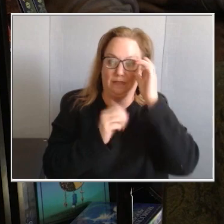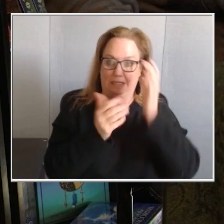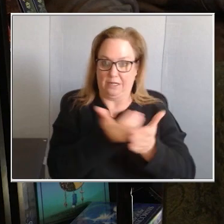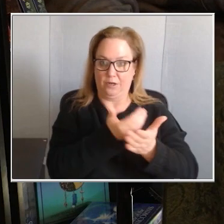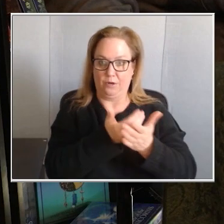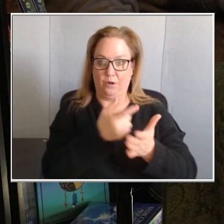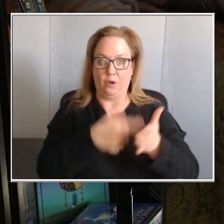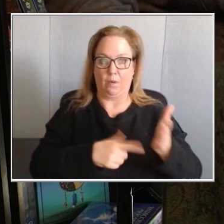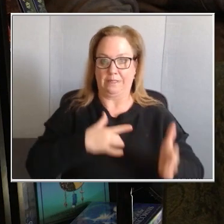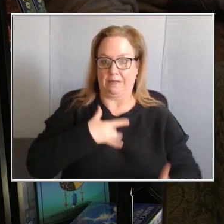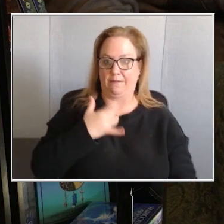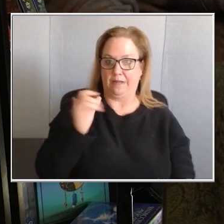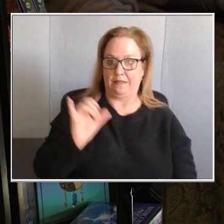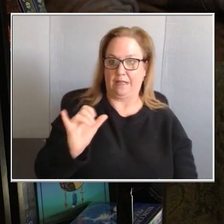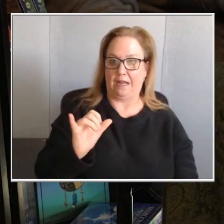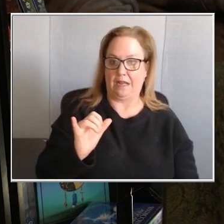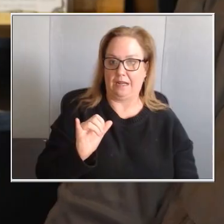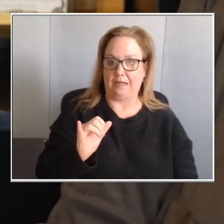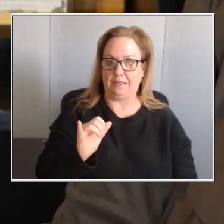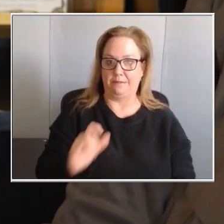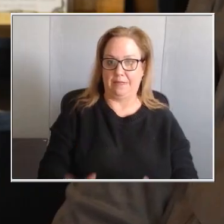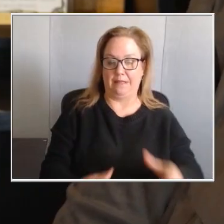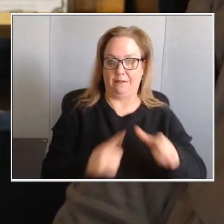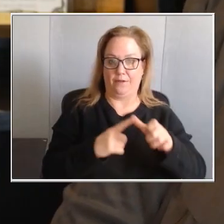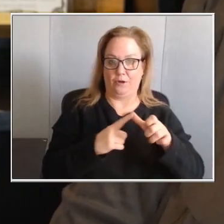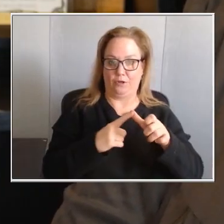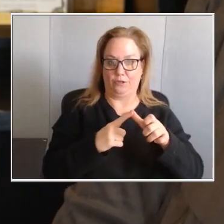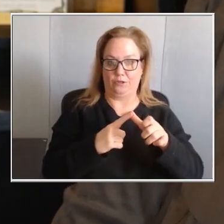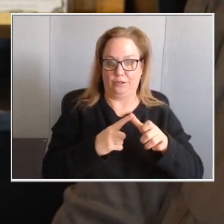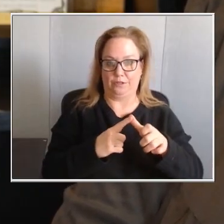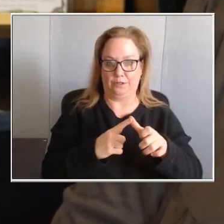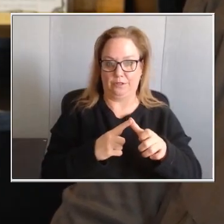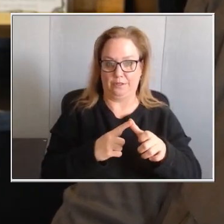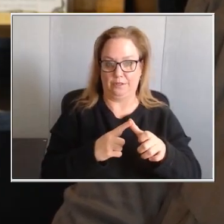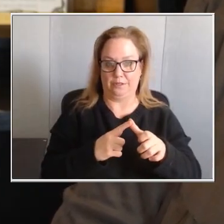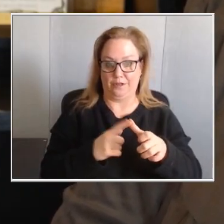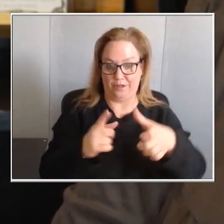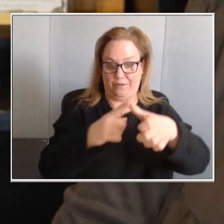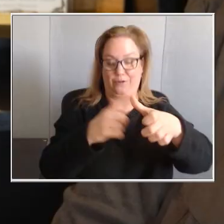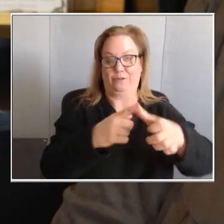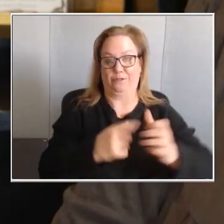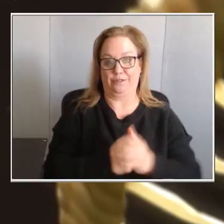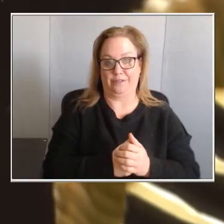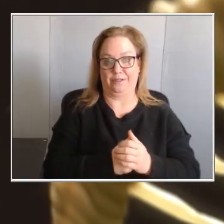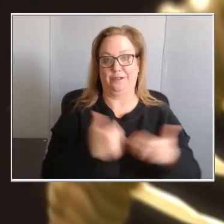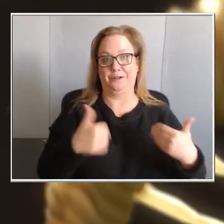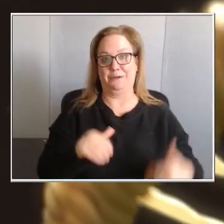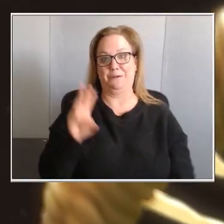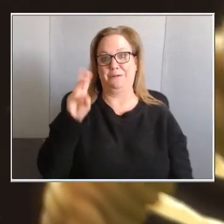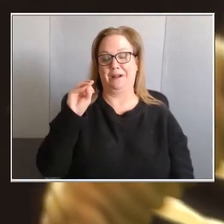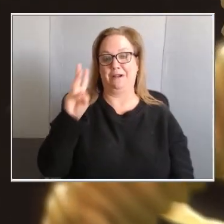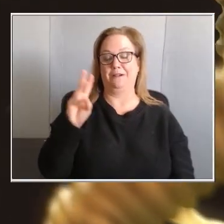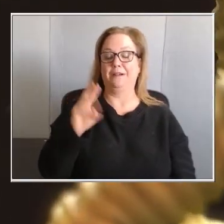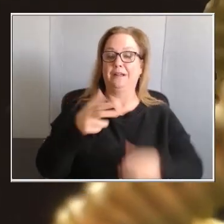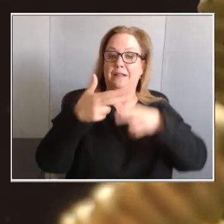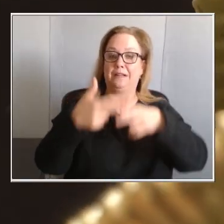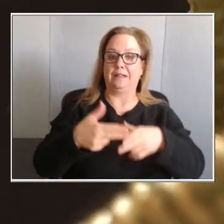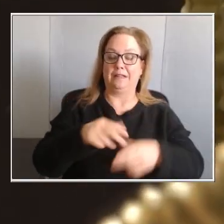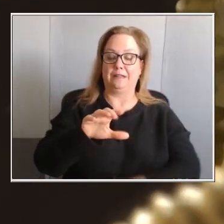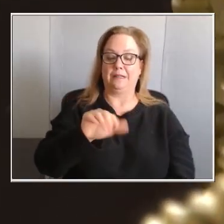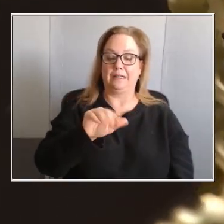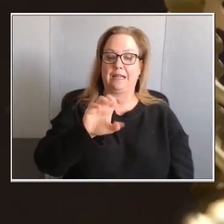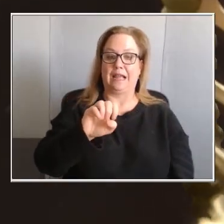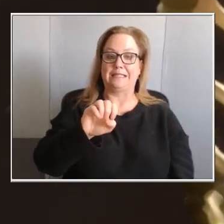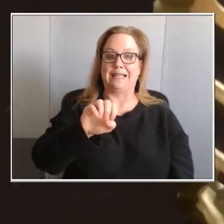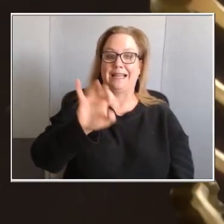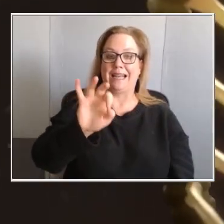like to be the first? I mean, wow. It's called Cas9 gene